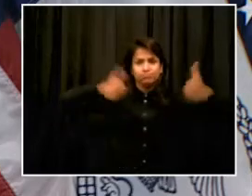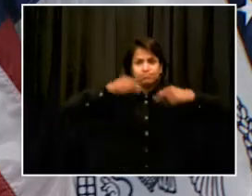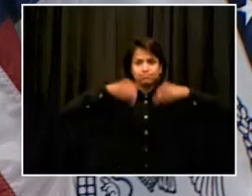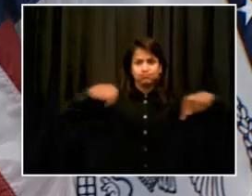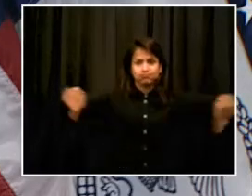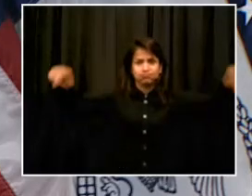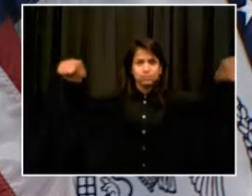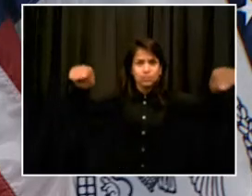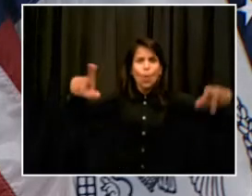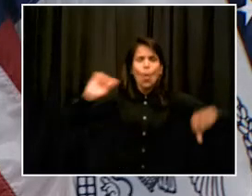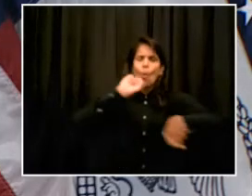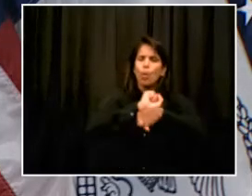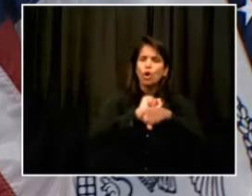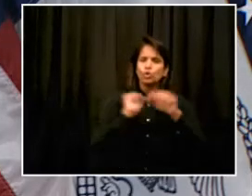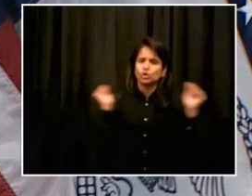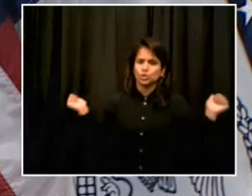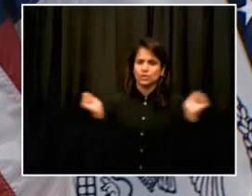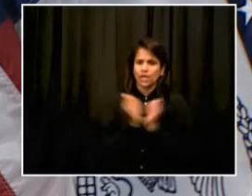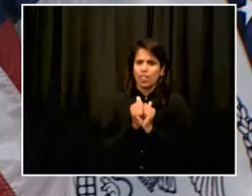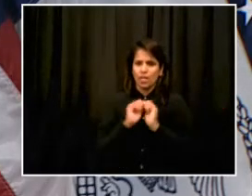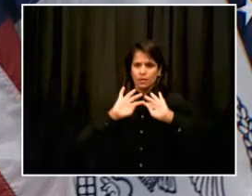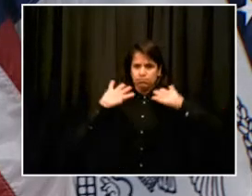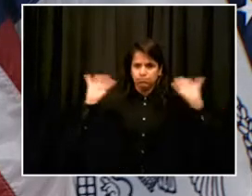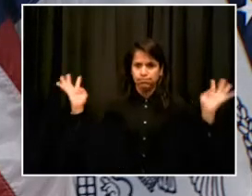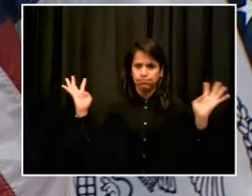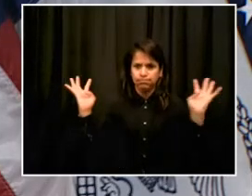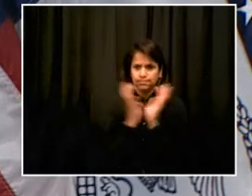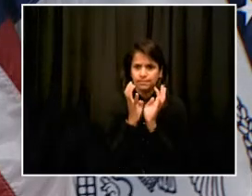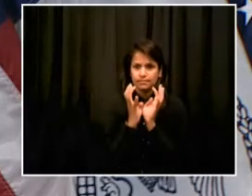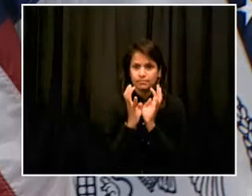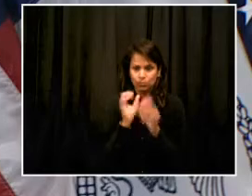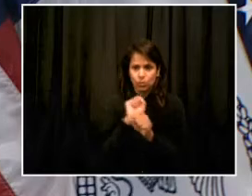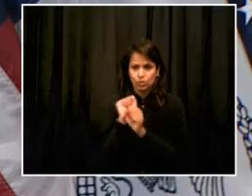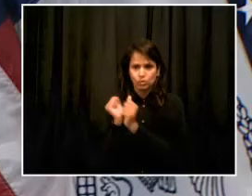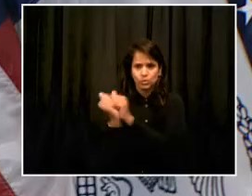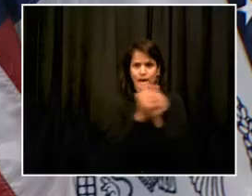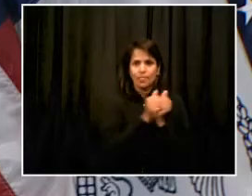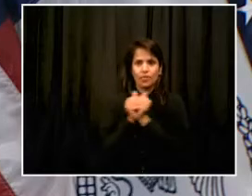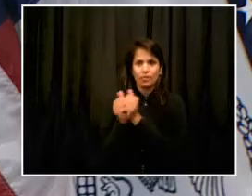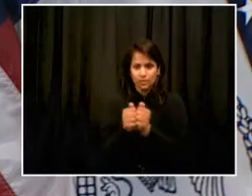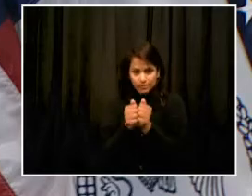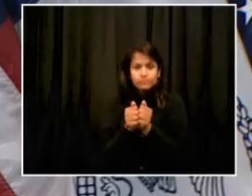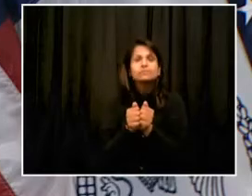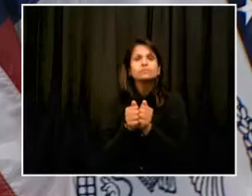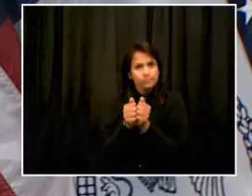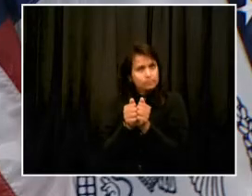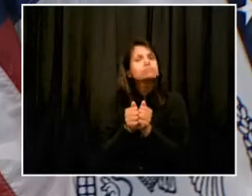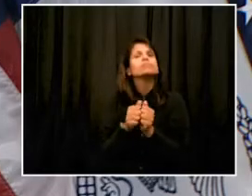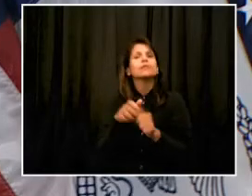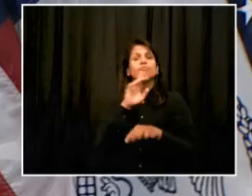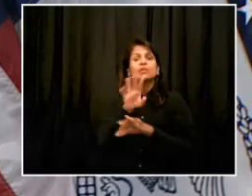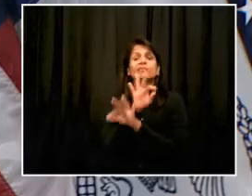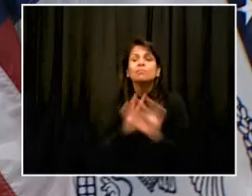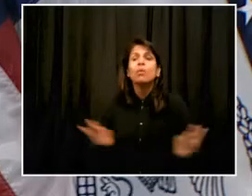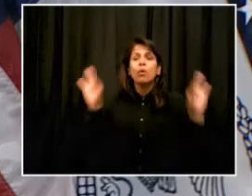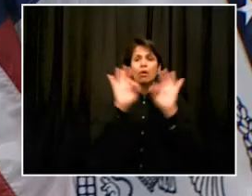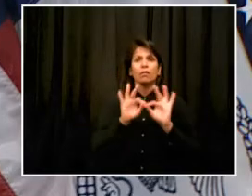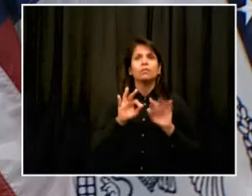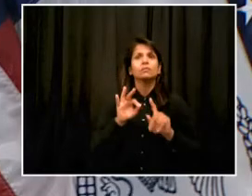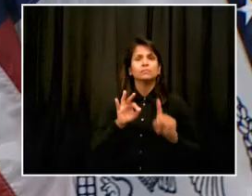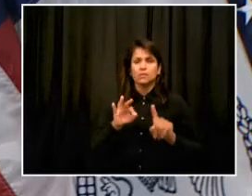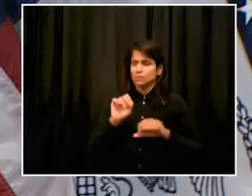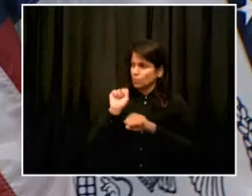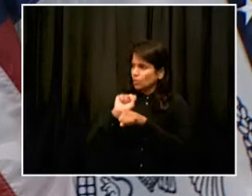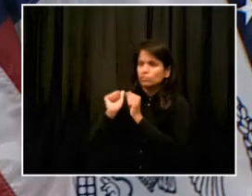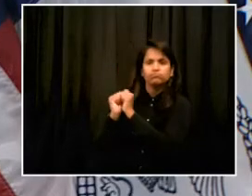teamwork. We need all agencies working together. And, you know, that's the standard I hold, and that's what allows us to